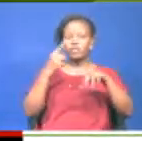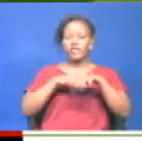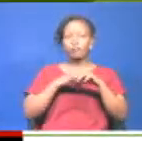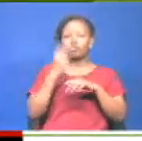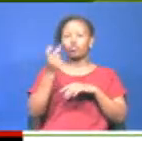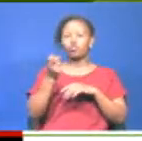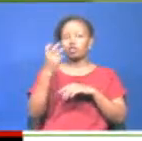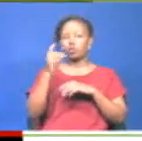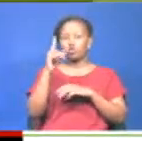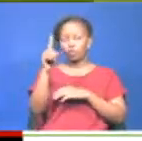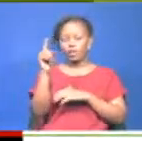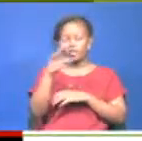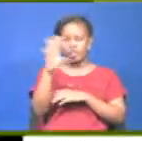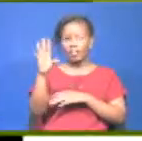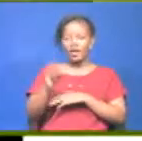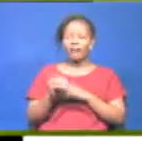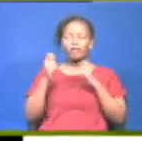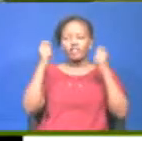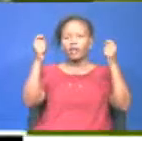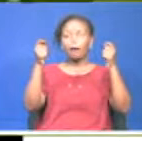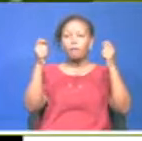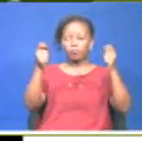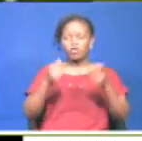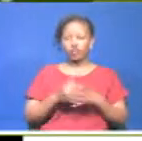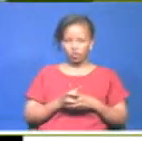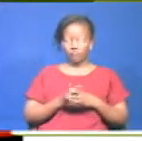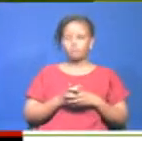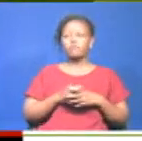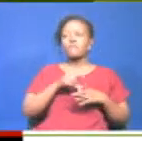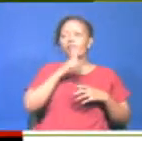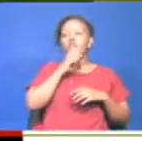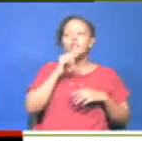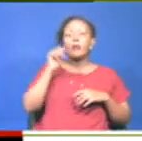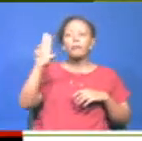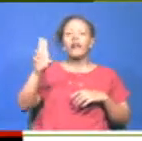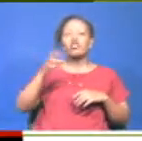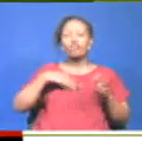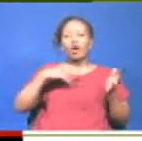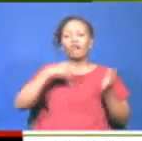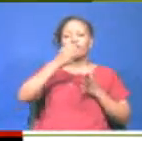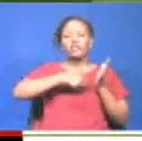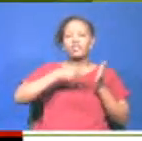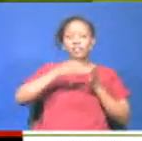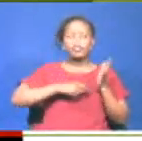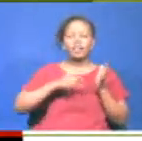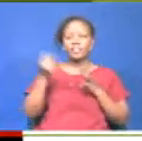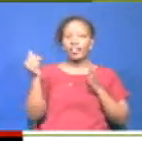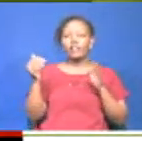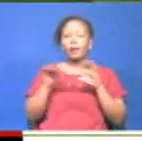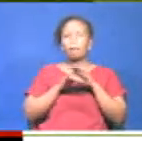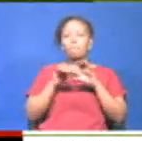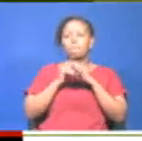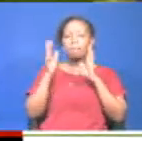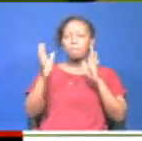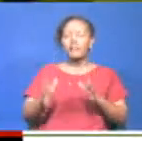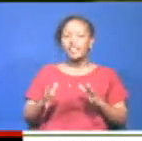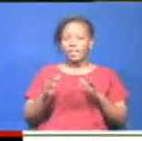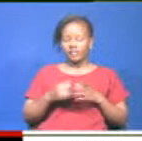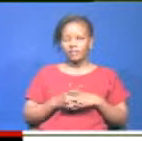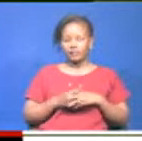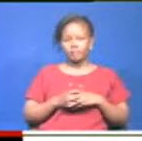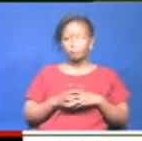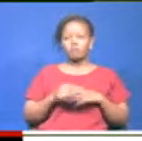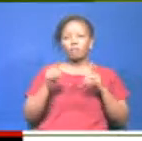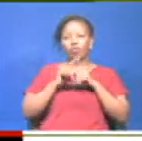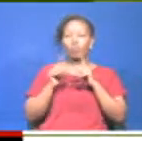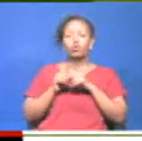African Cup of Nations. Meanwhile, Manchester United has finally signed Danish and Brentford player Christian Eriksen. The